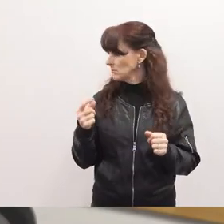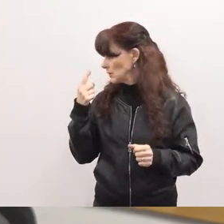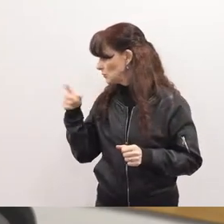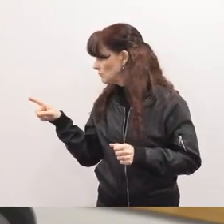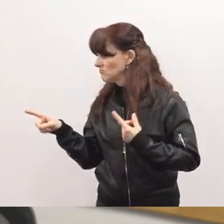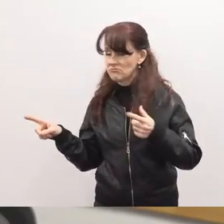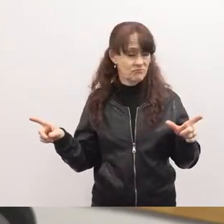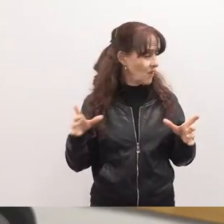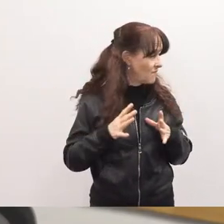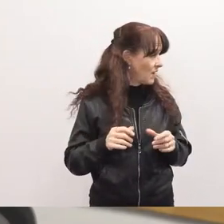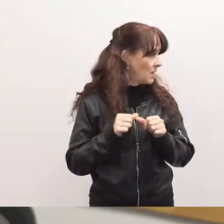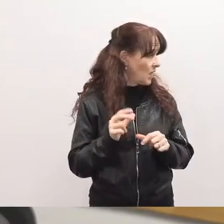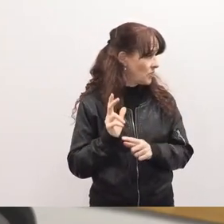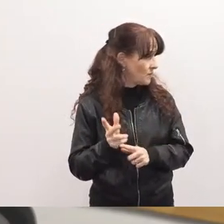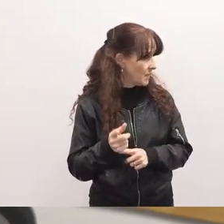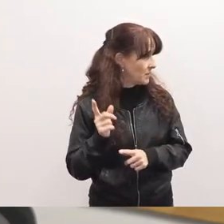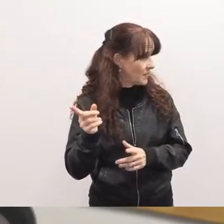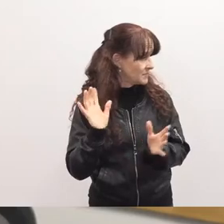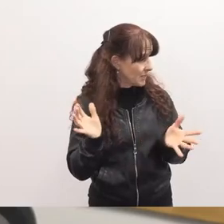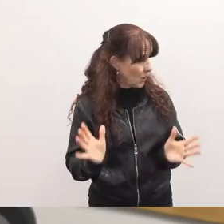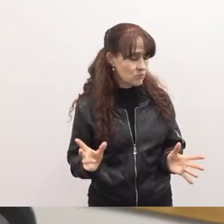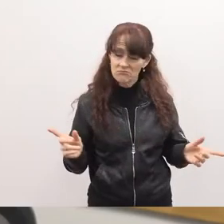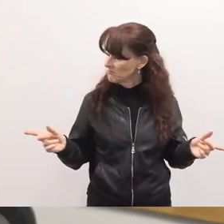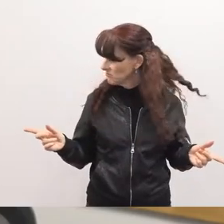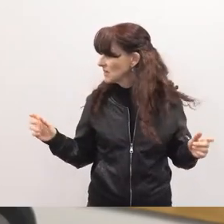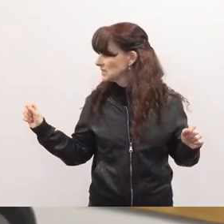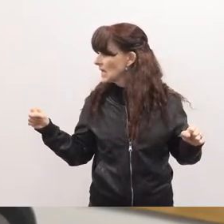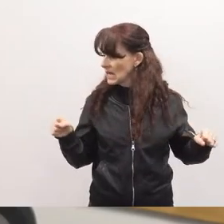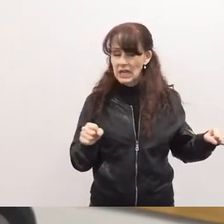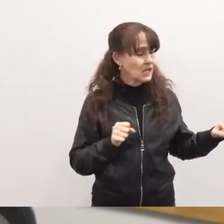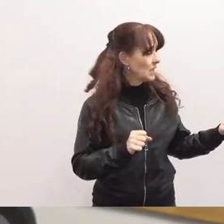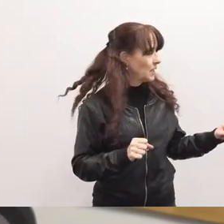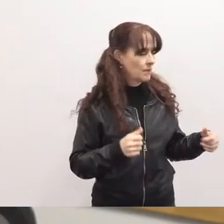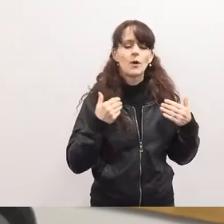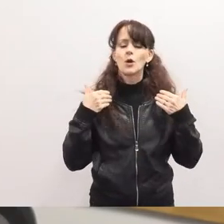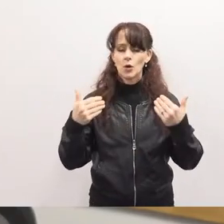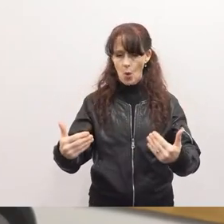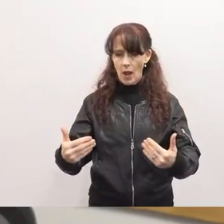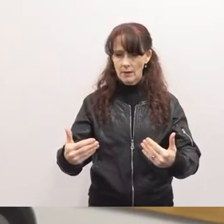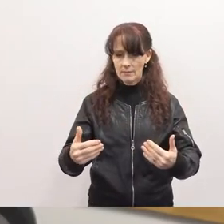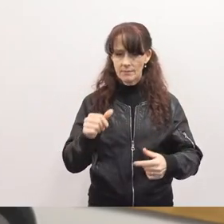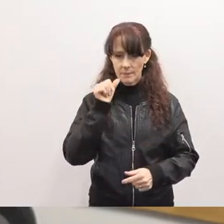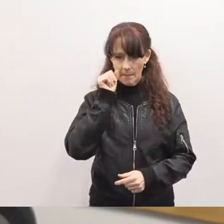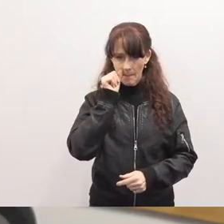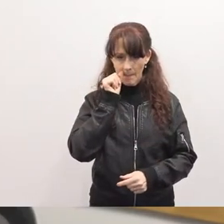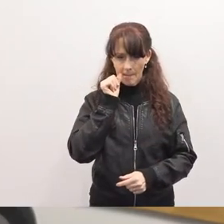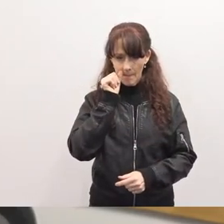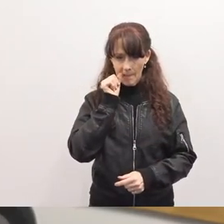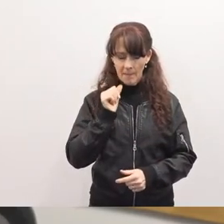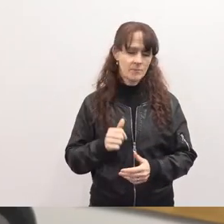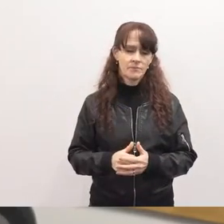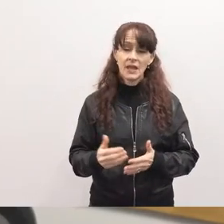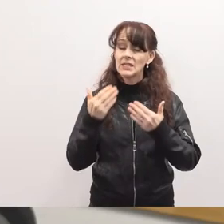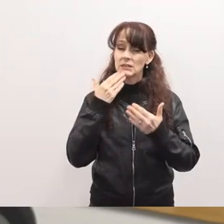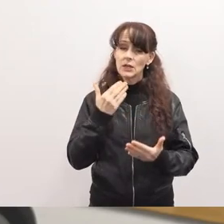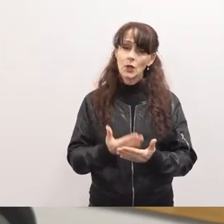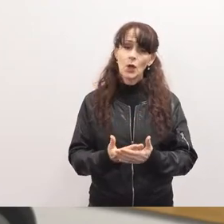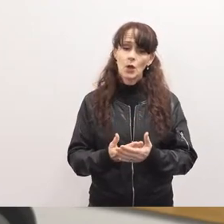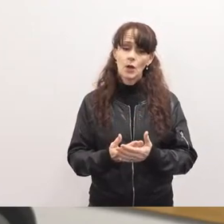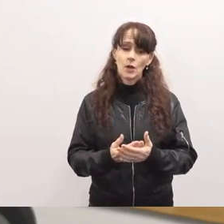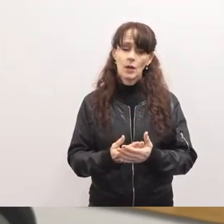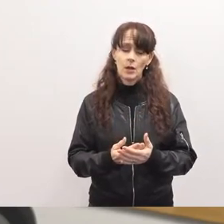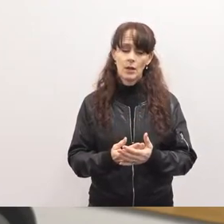okay if we go another 3 minutes with this speaker, and everyone sort of nods, you can go ahead and do it. It's good to follow